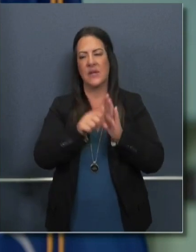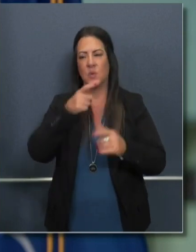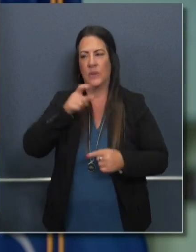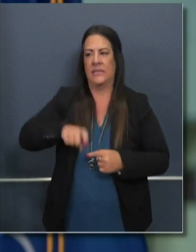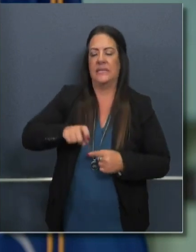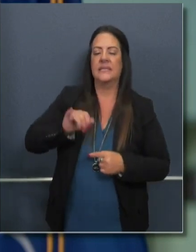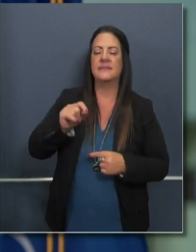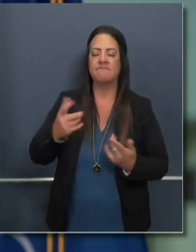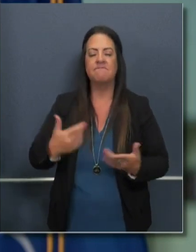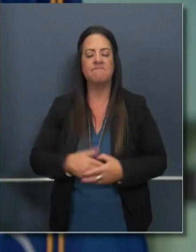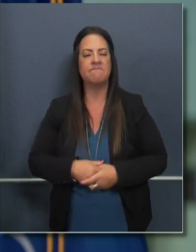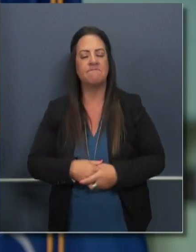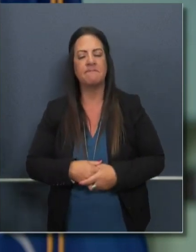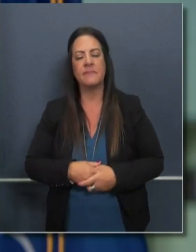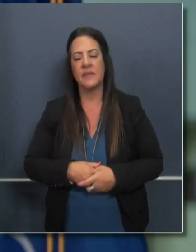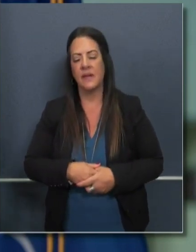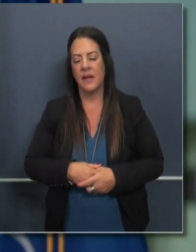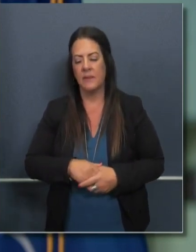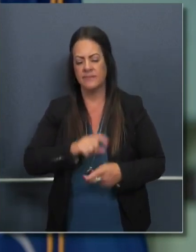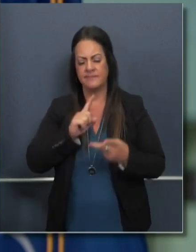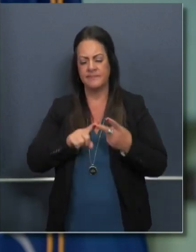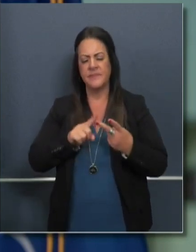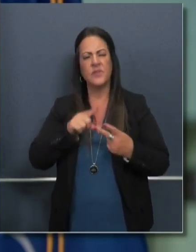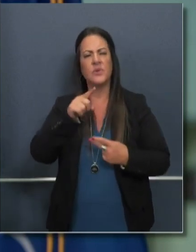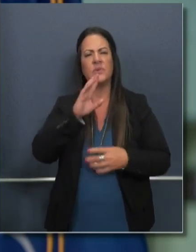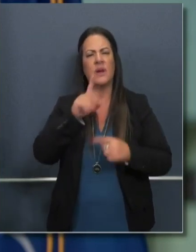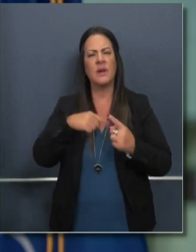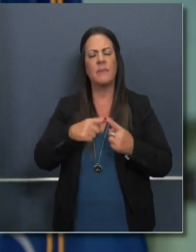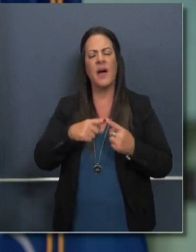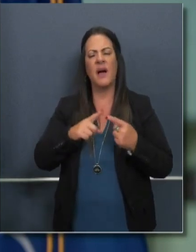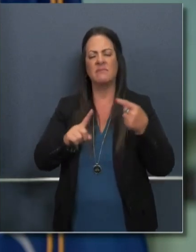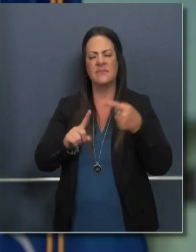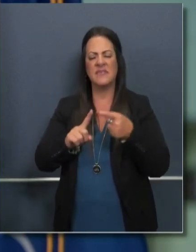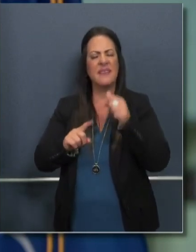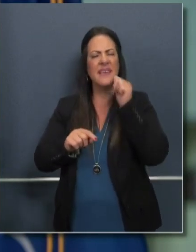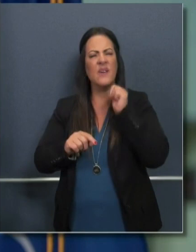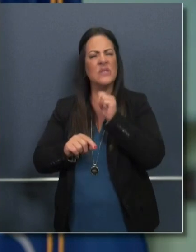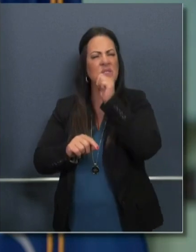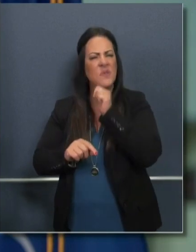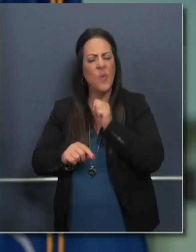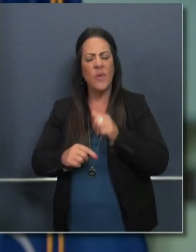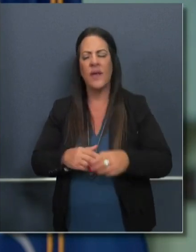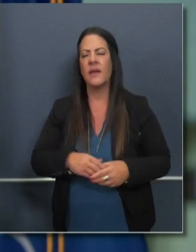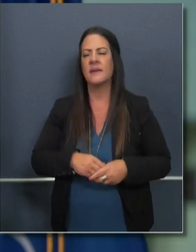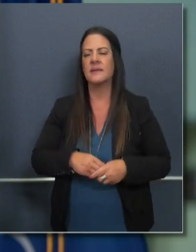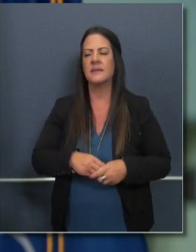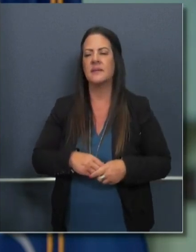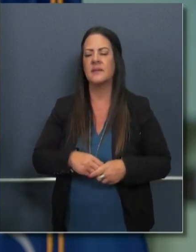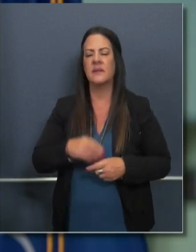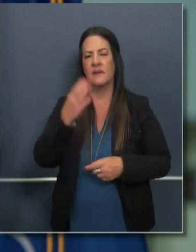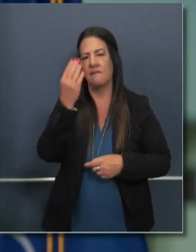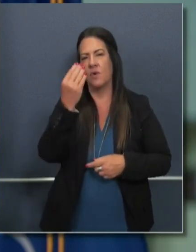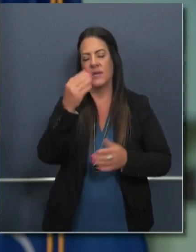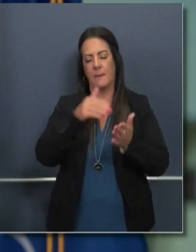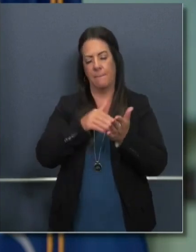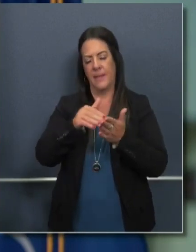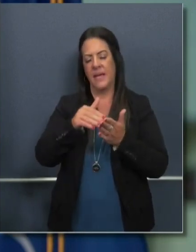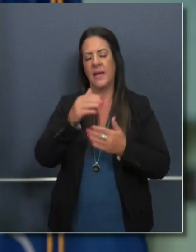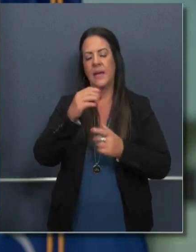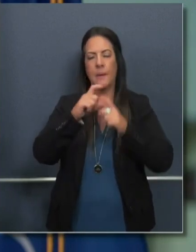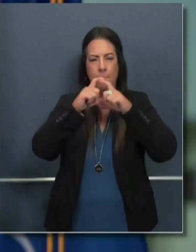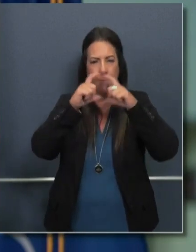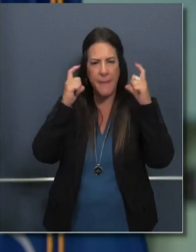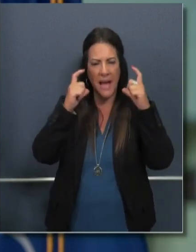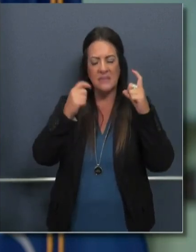that availability. As it relates to Arizona, you may have heard me a moment ago say 14 million masks